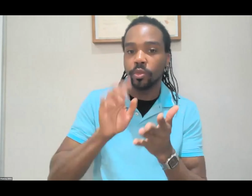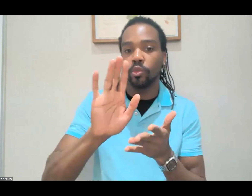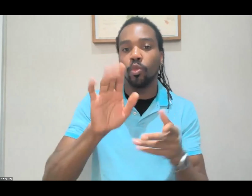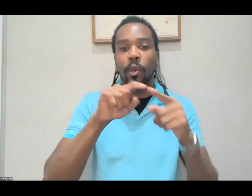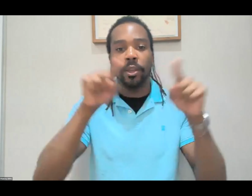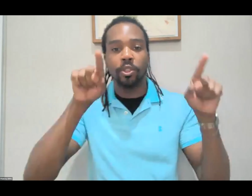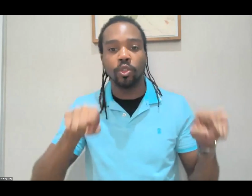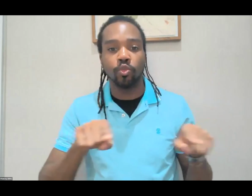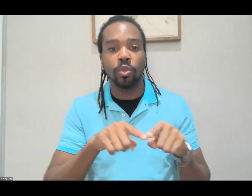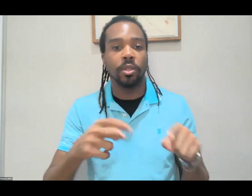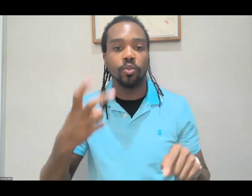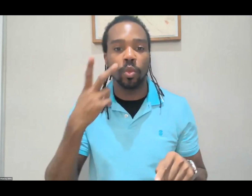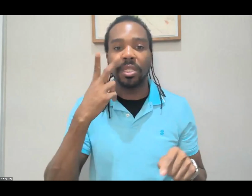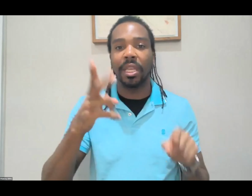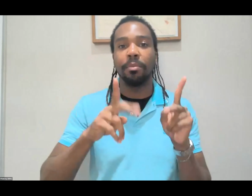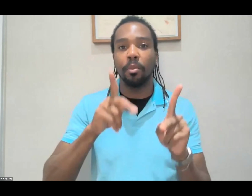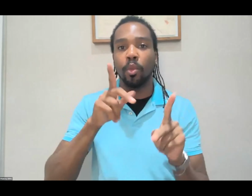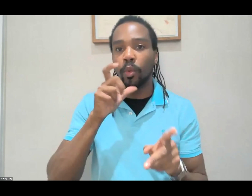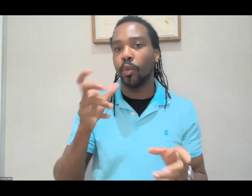for people participating